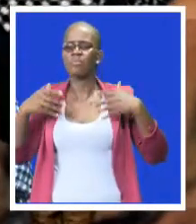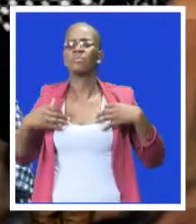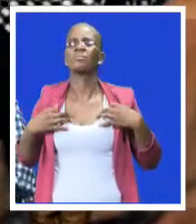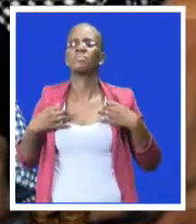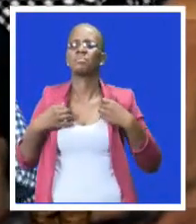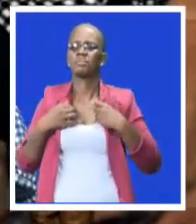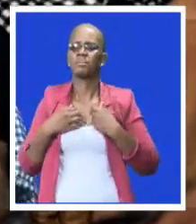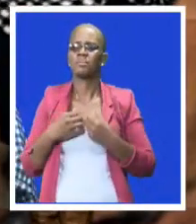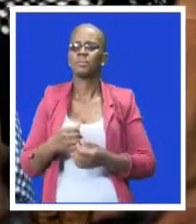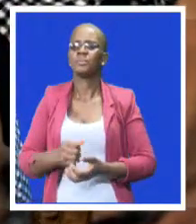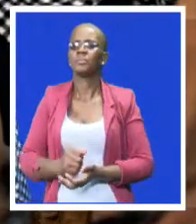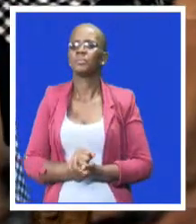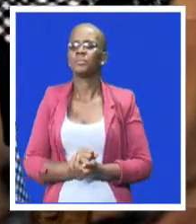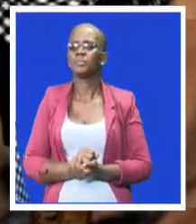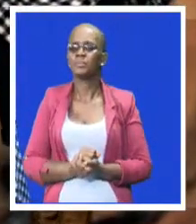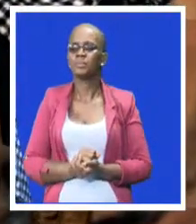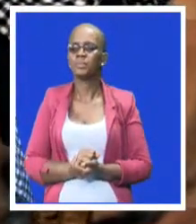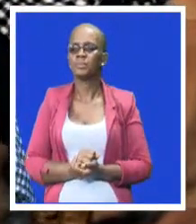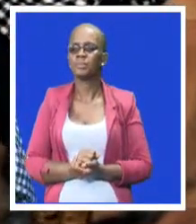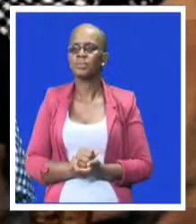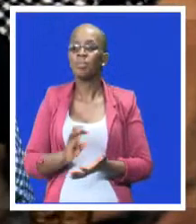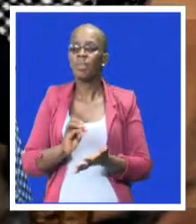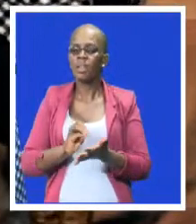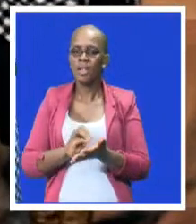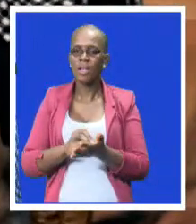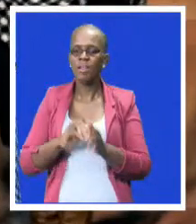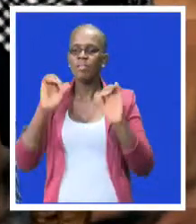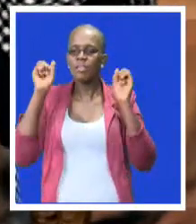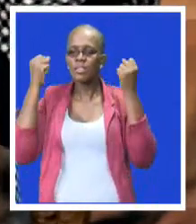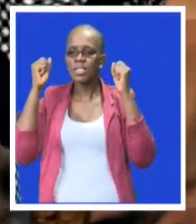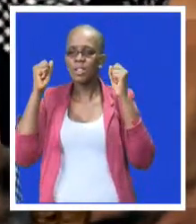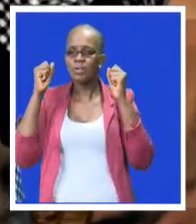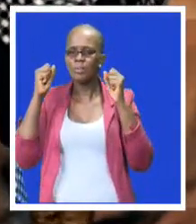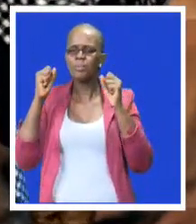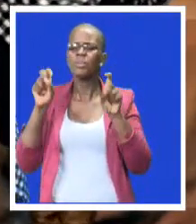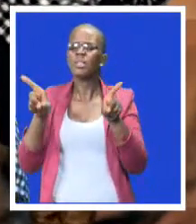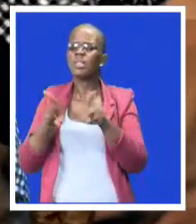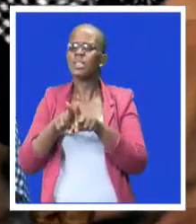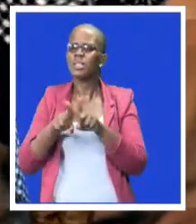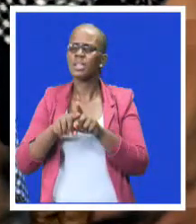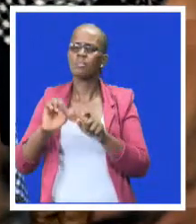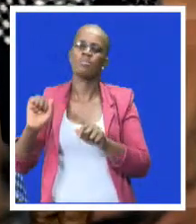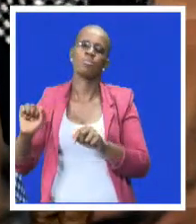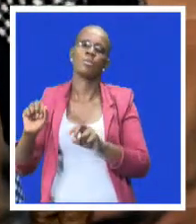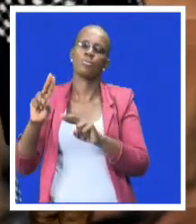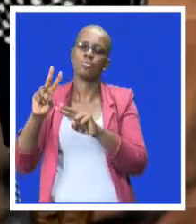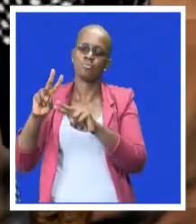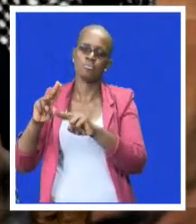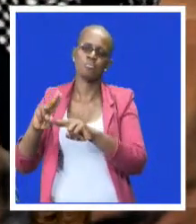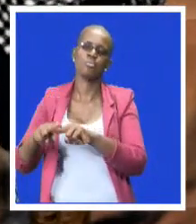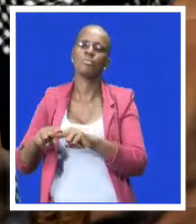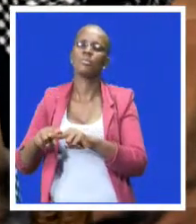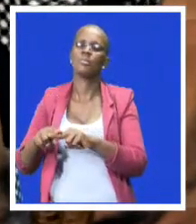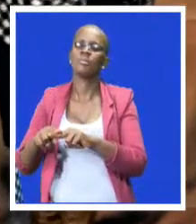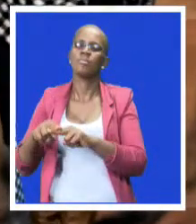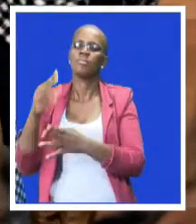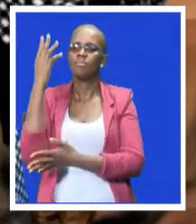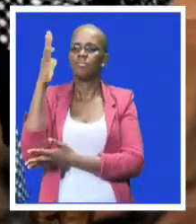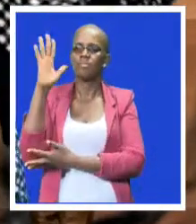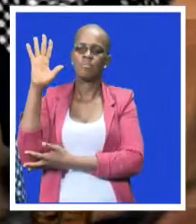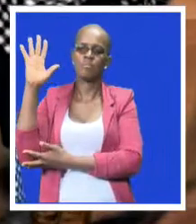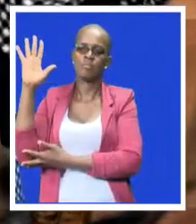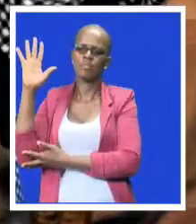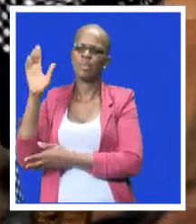Yes, that's the sound of a lion. It lives in the jungle and it's one of the animals that is